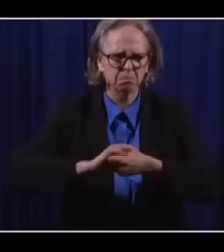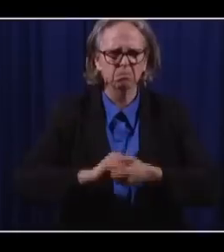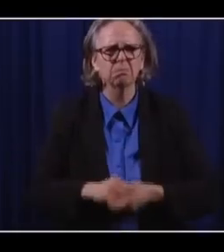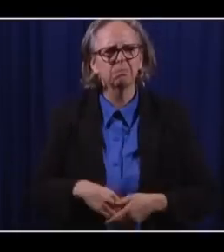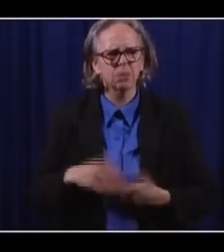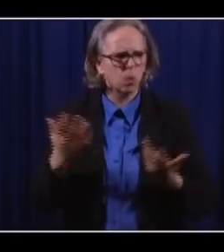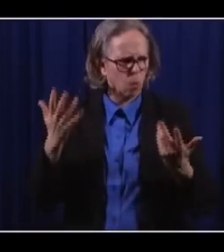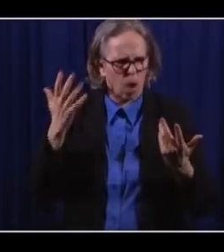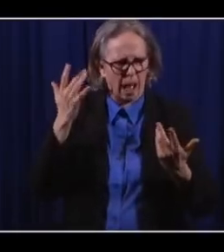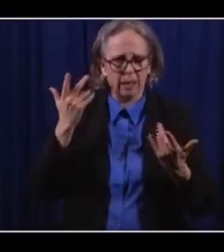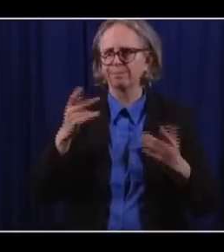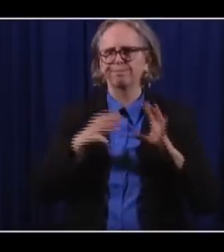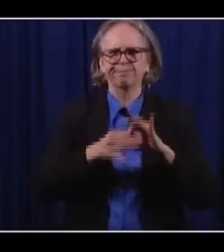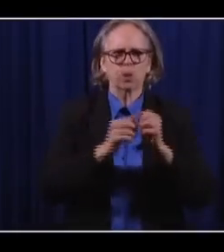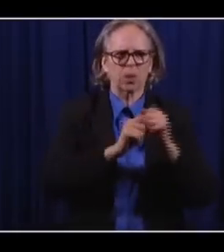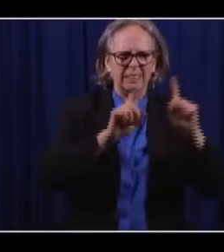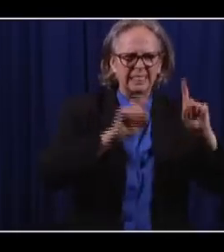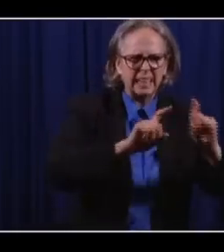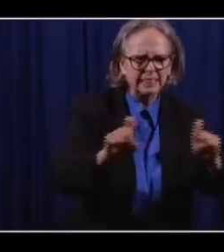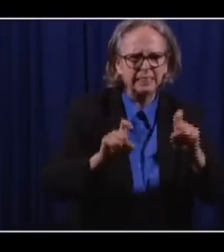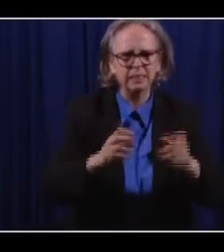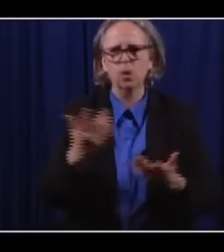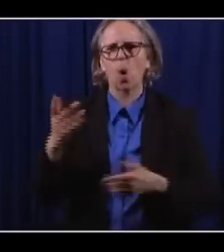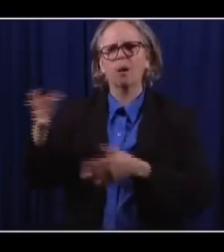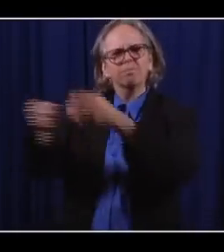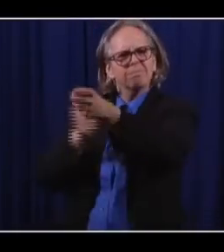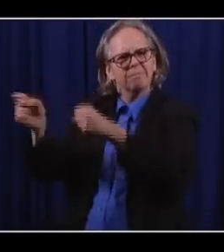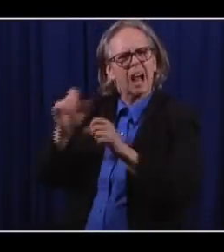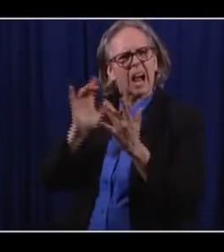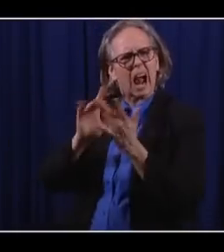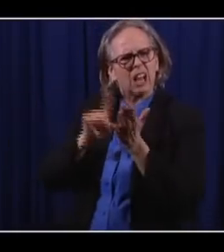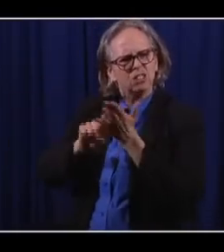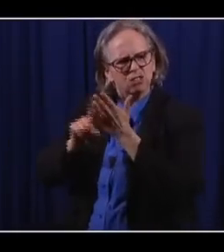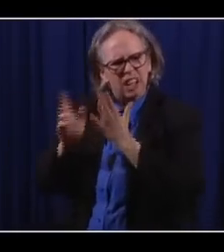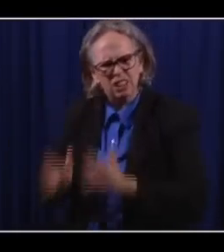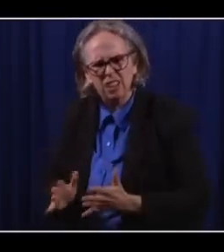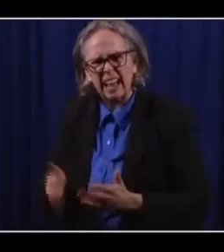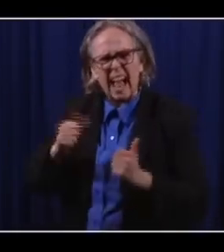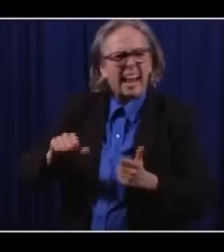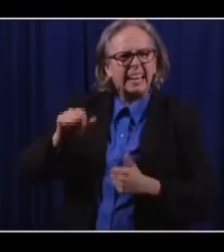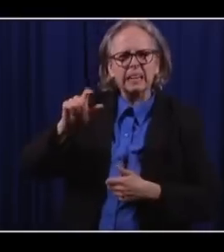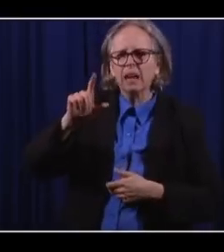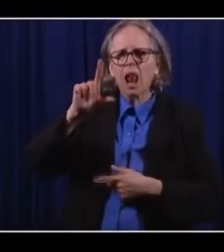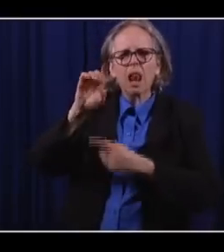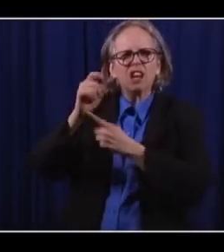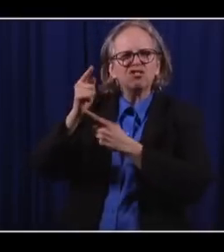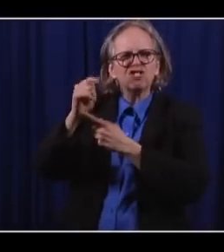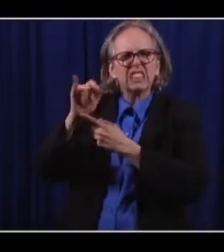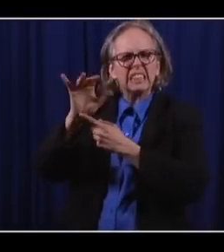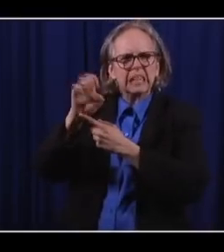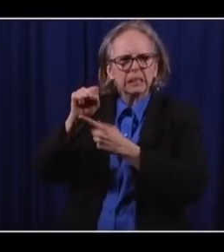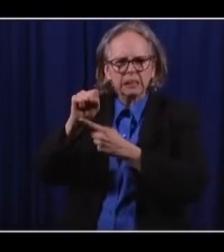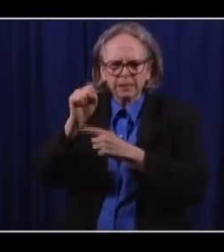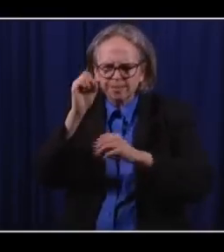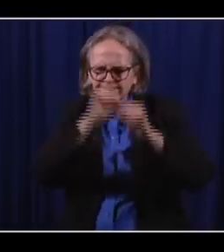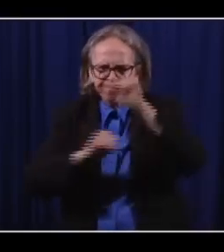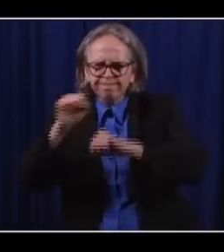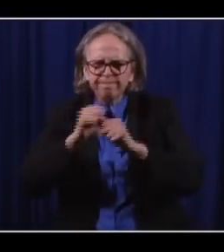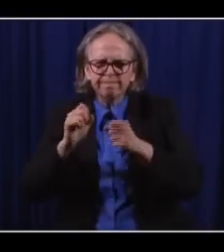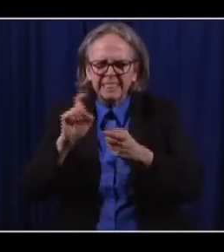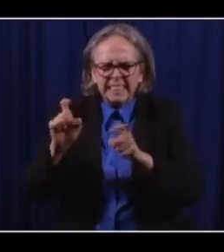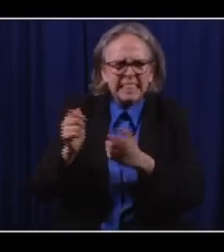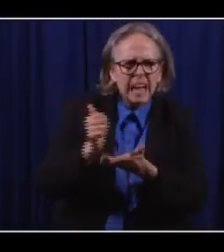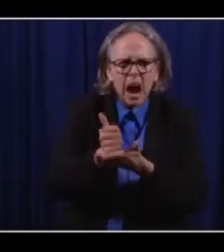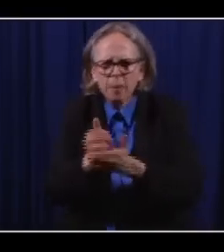are well coordinated, monitored, and improved when necessary. Major General Harris is working hand in hand with Lance Himes as well in